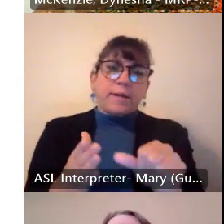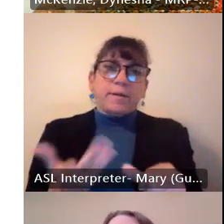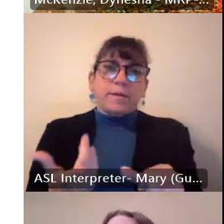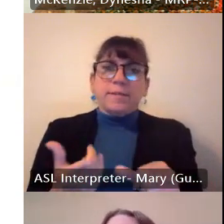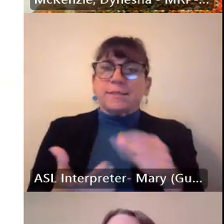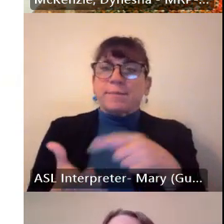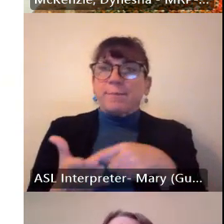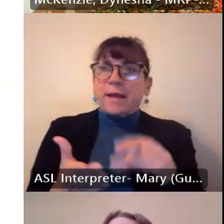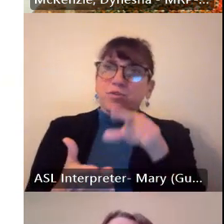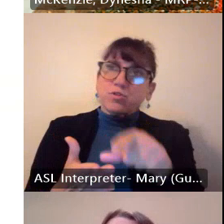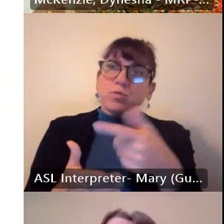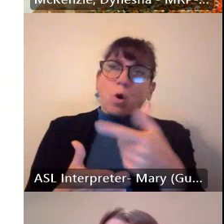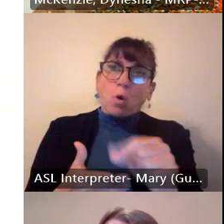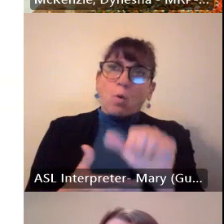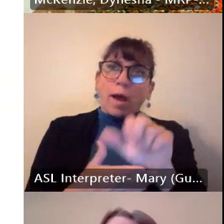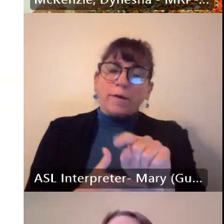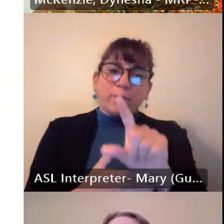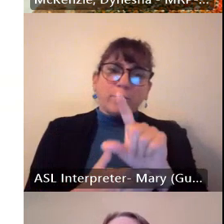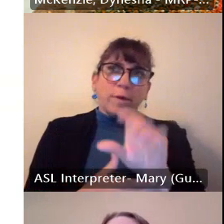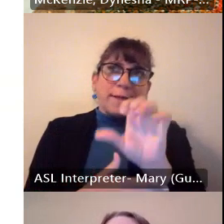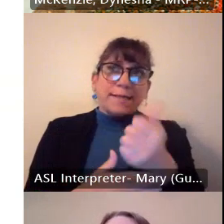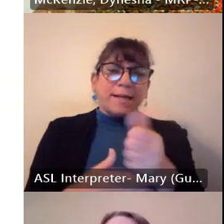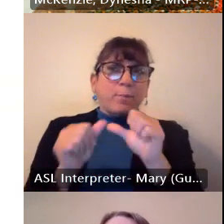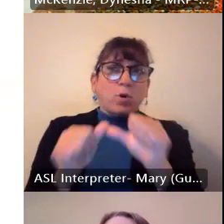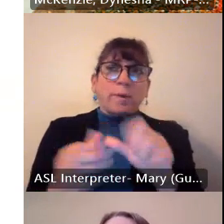Act of 2010. That is a permanent law